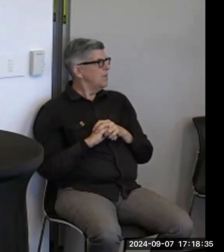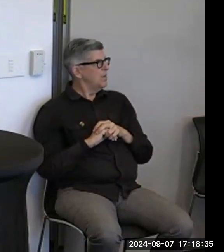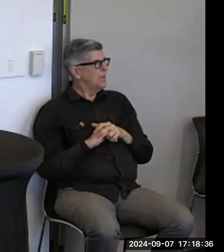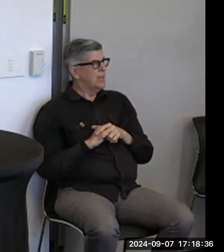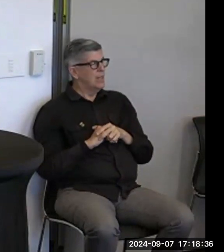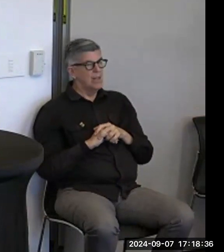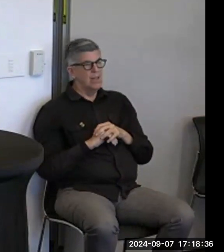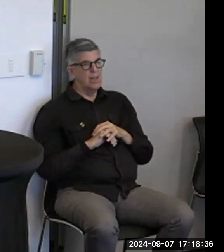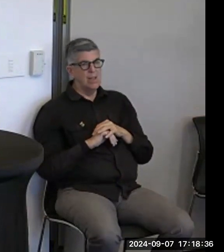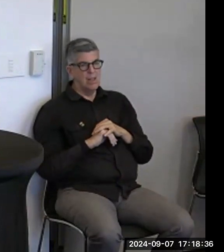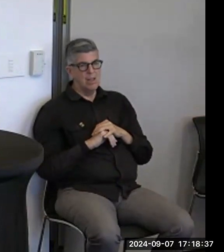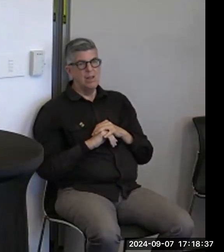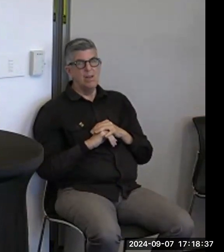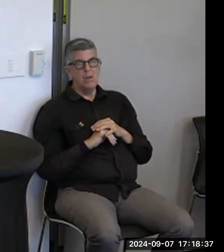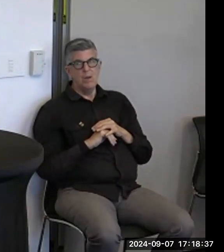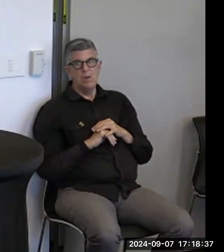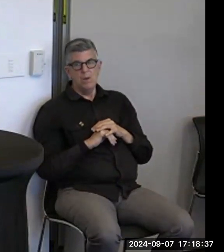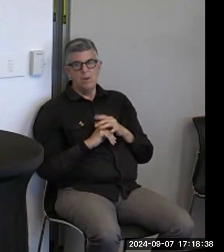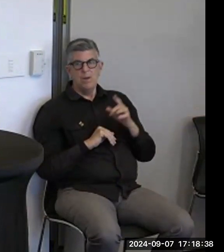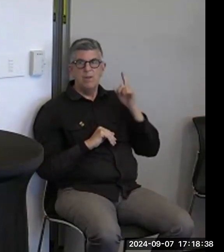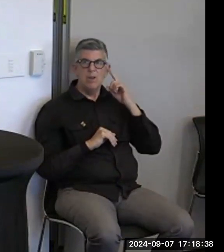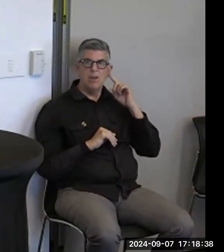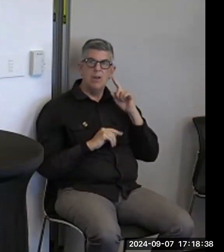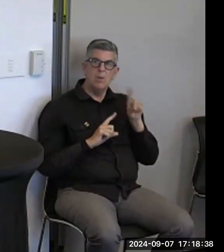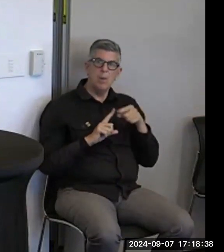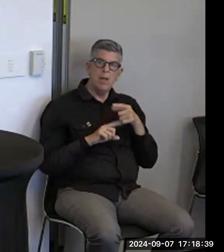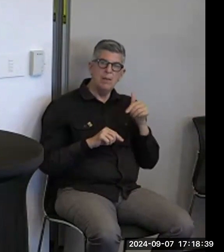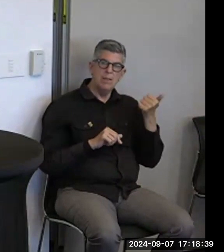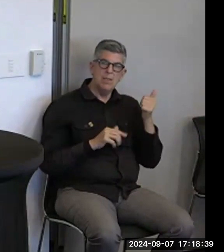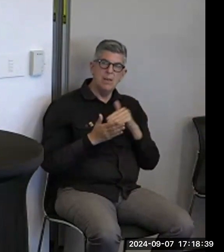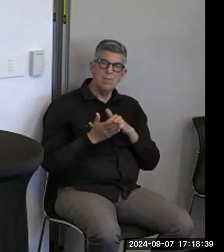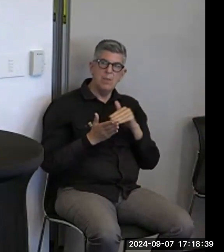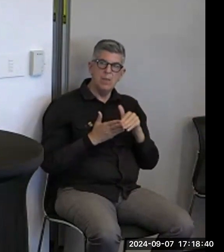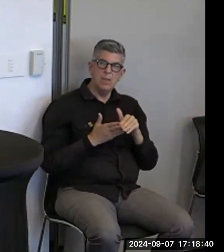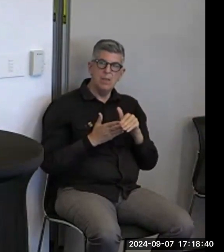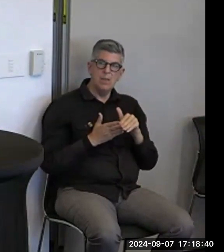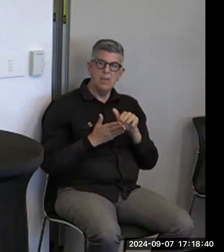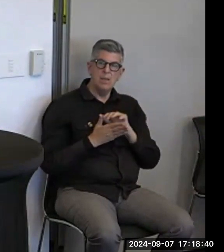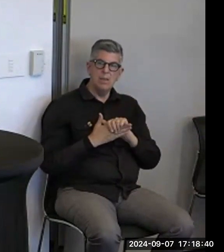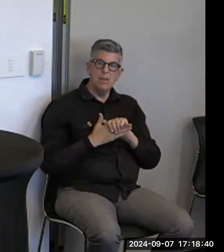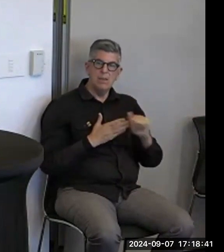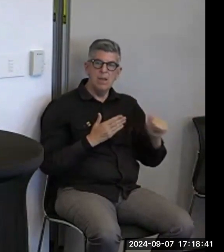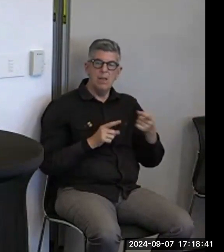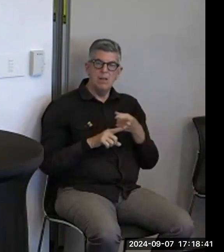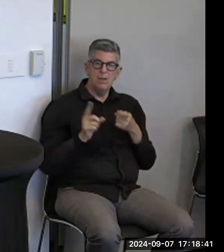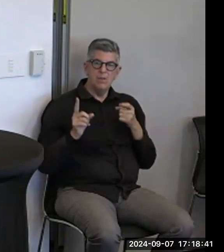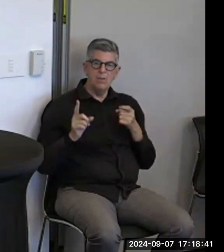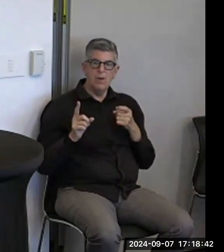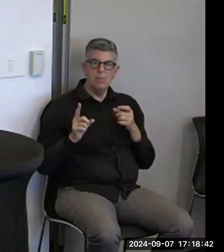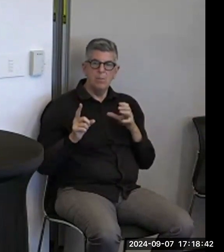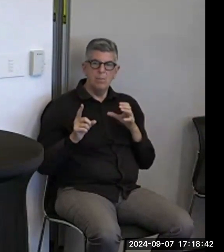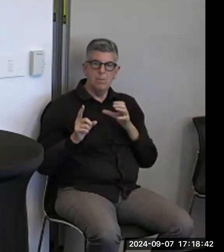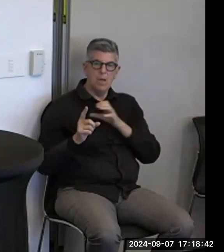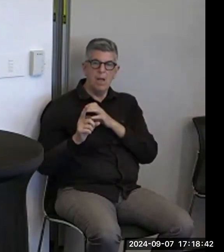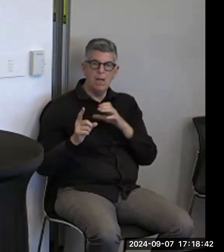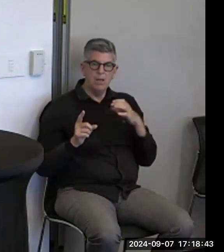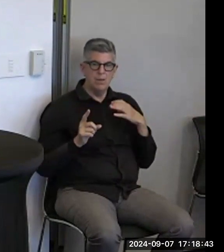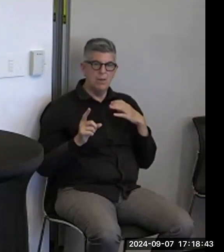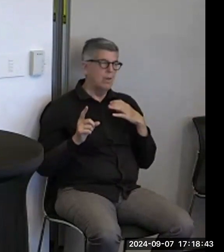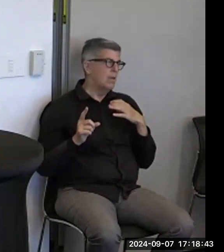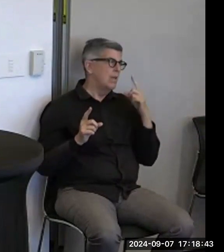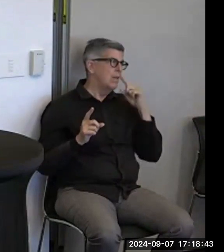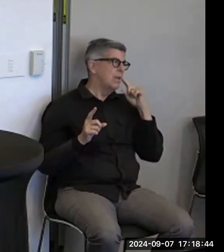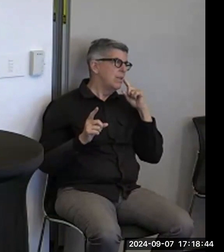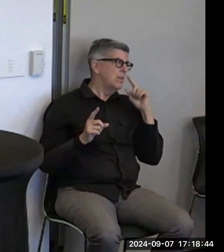about, $10 million from Congress for, I did the quick math, was 550